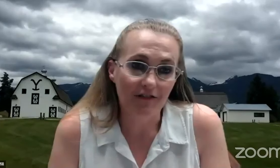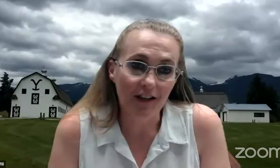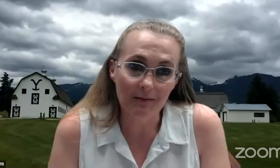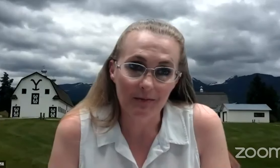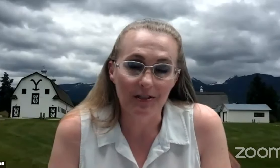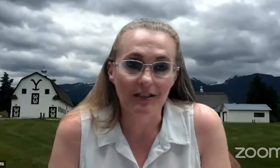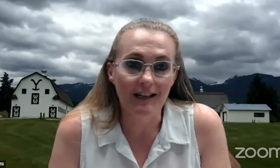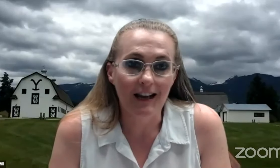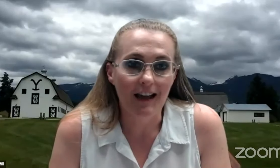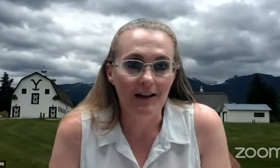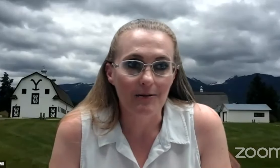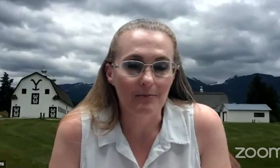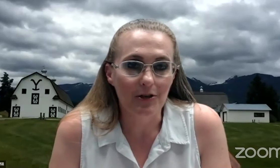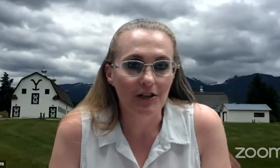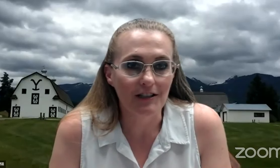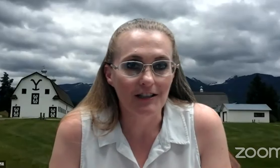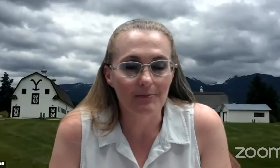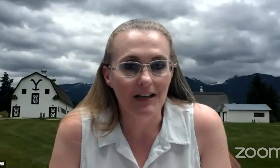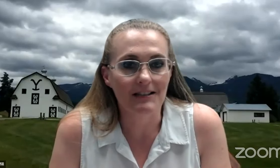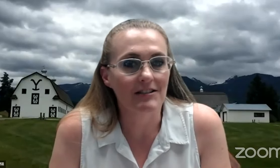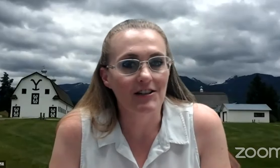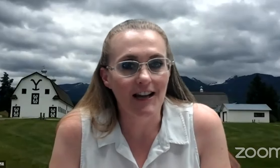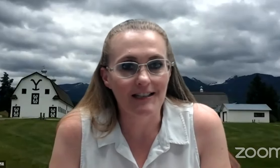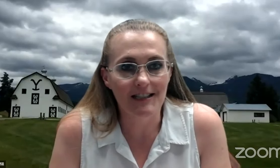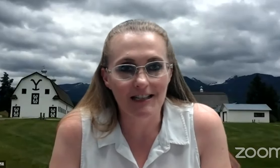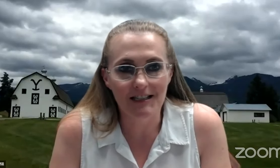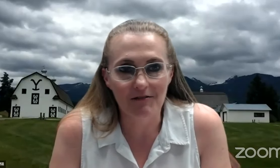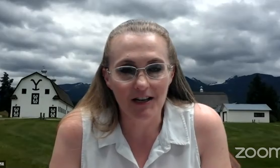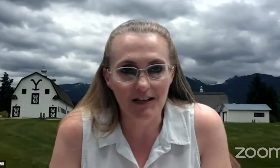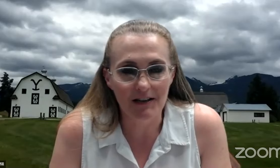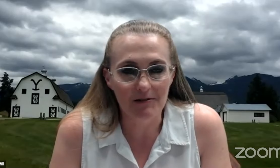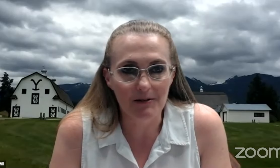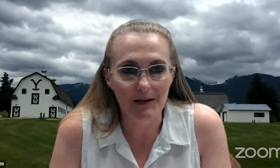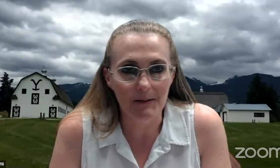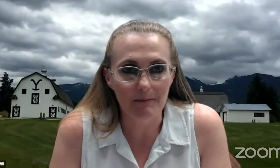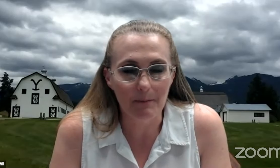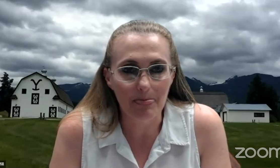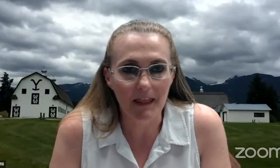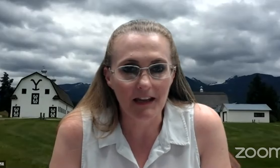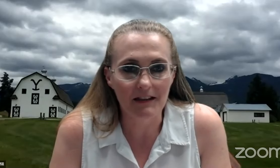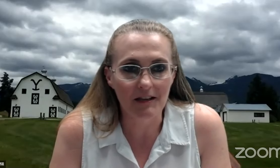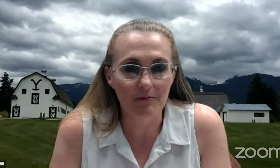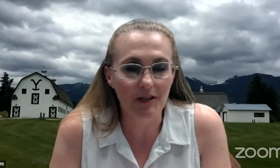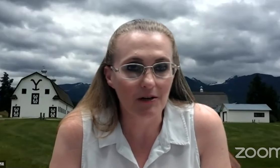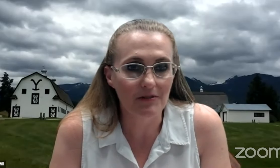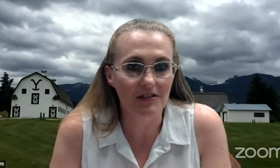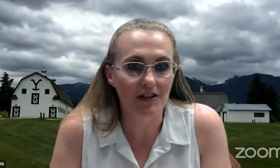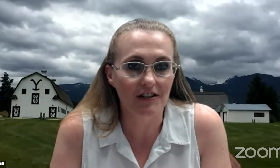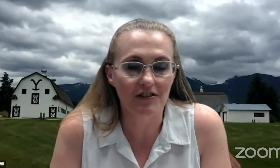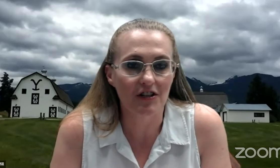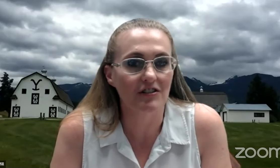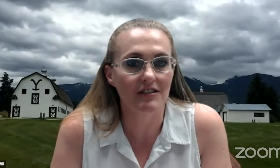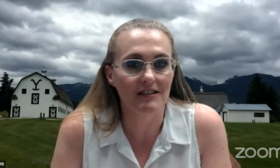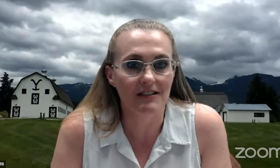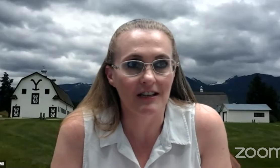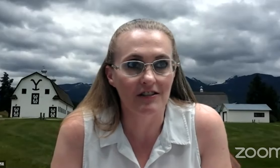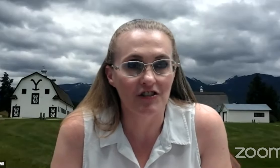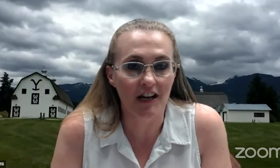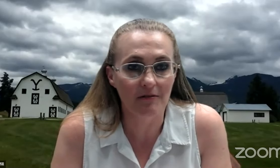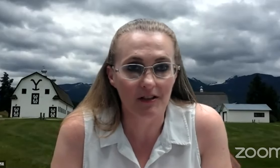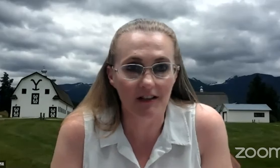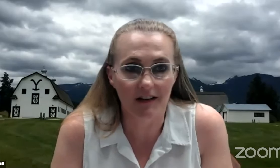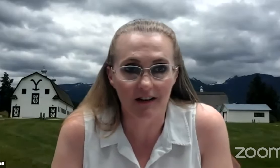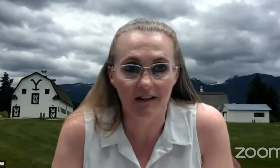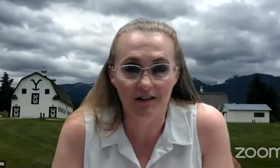new child development building. Currently the plans are at DSA right now, and then we hope to start construction